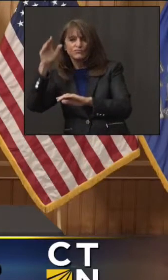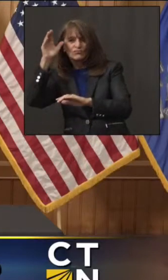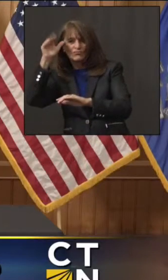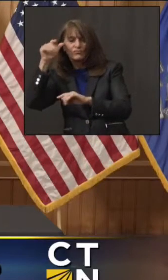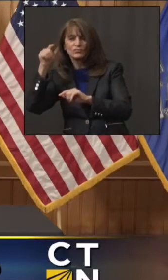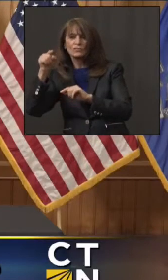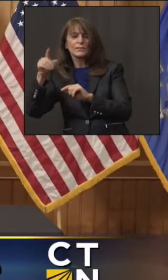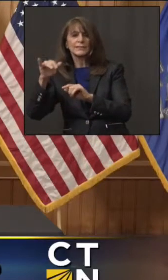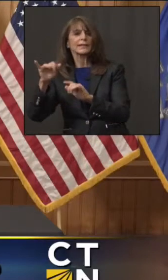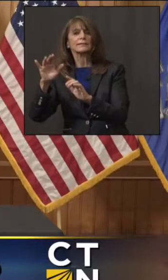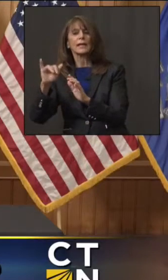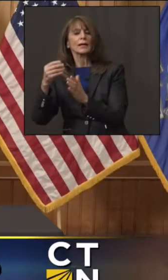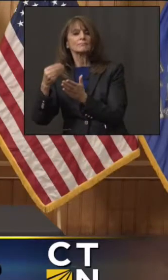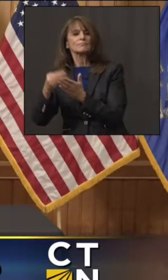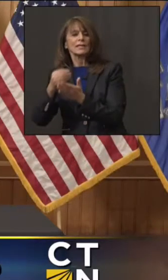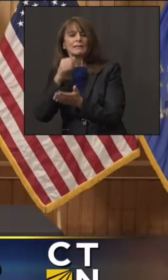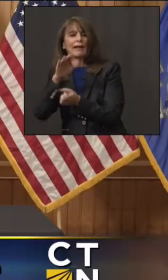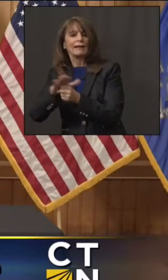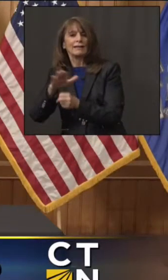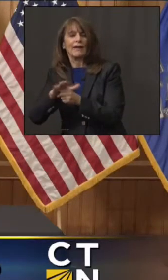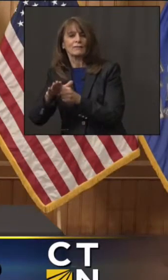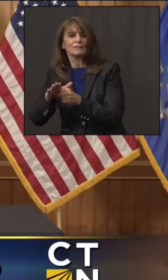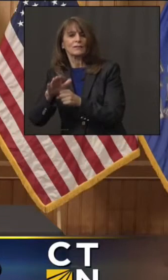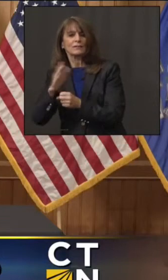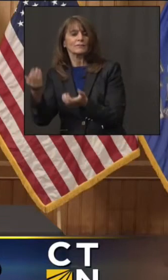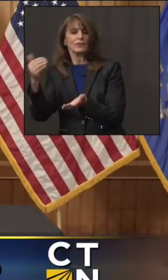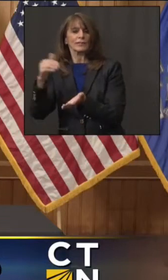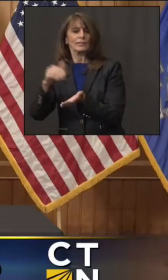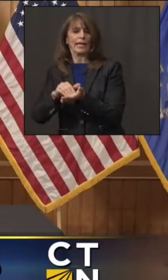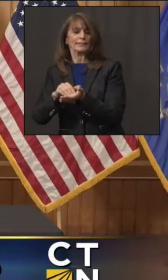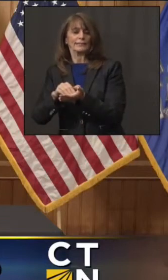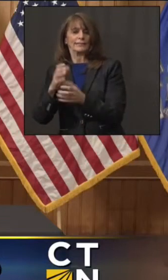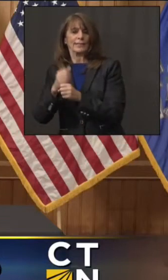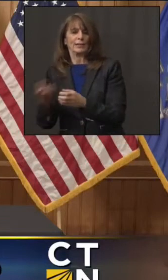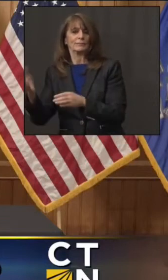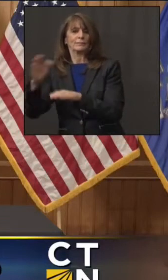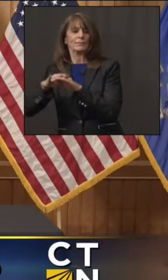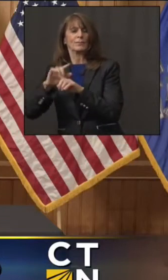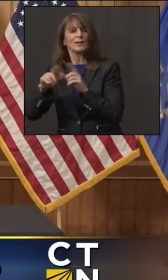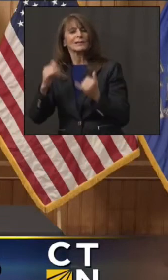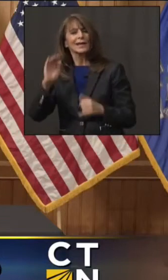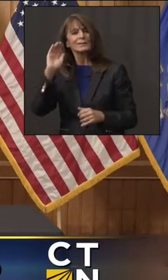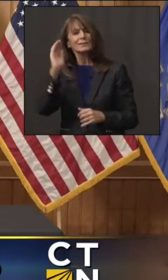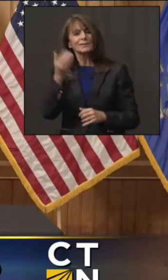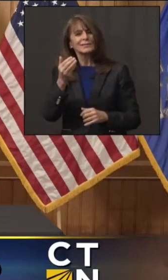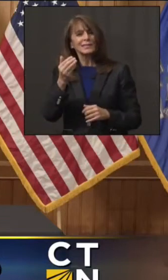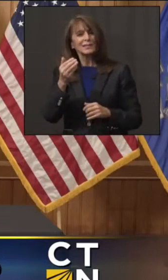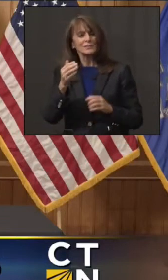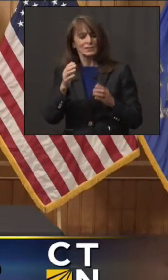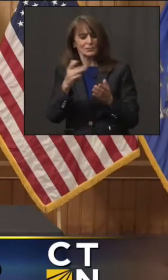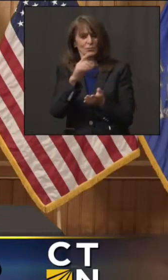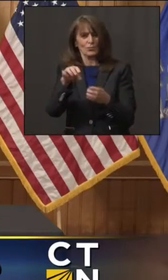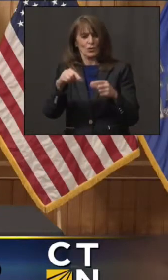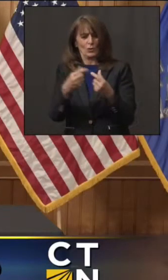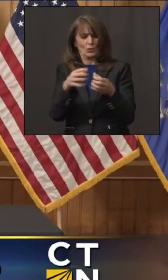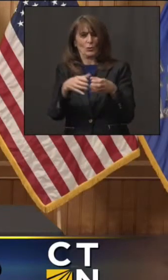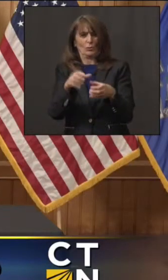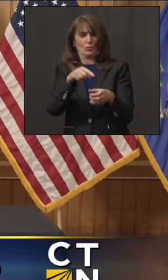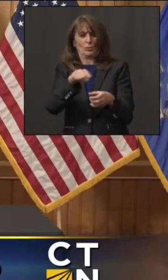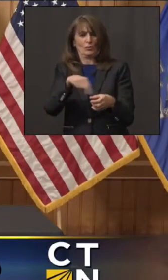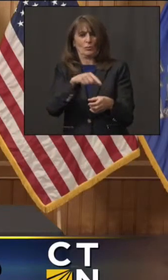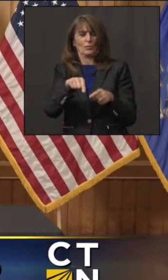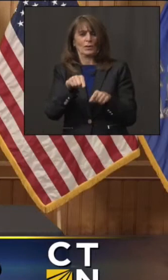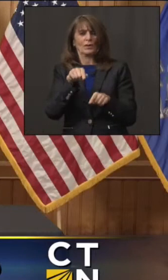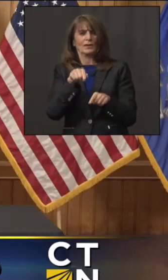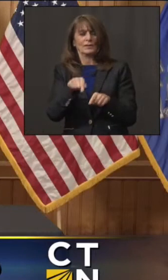a package, they'll never get another shot at a larger one. But there's now seems to be this centrist group